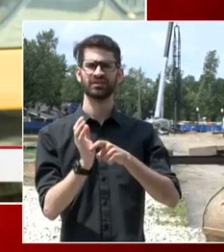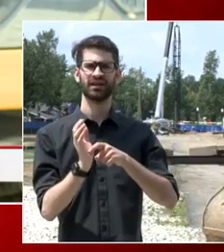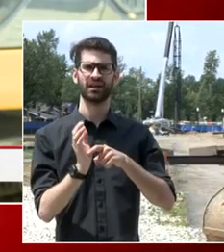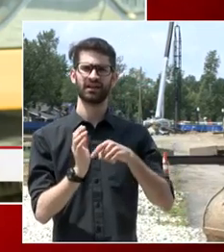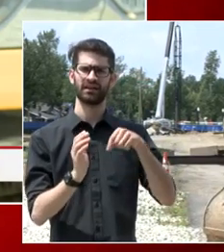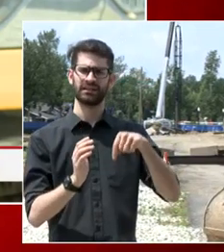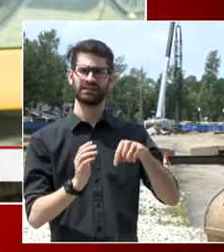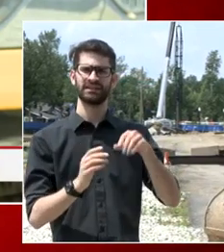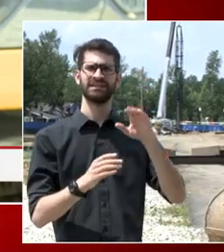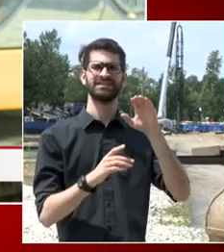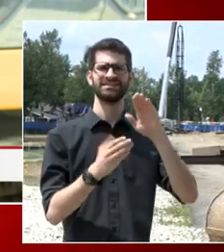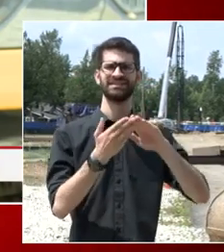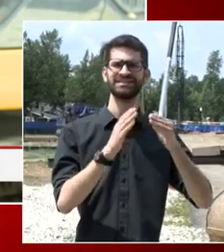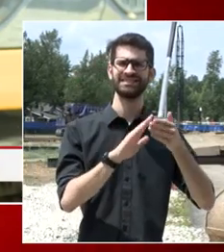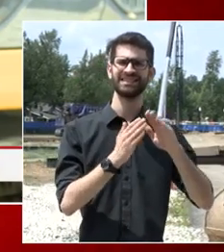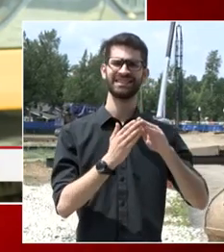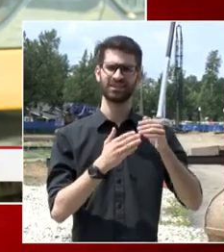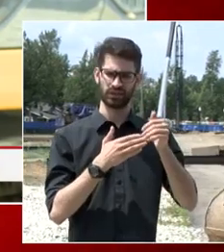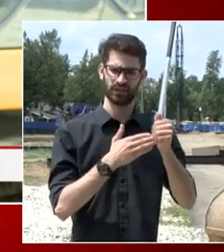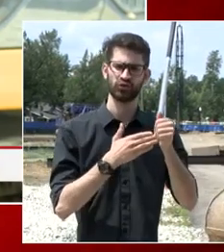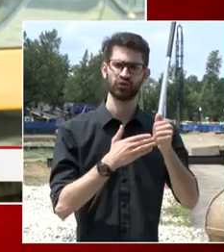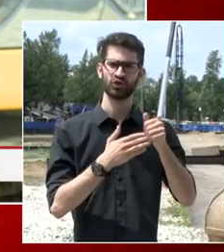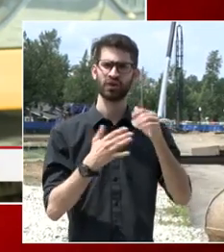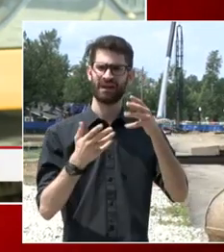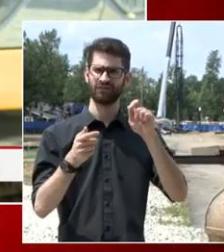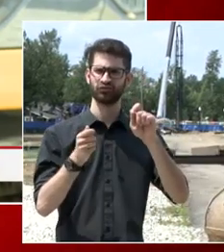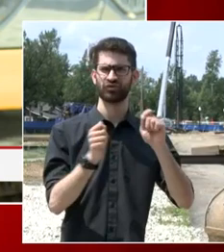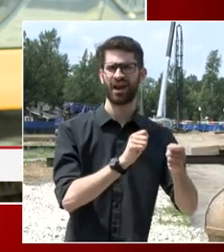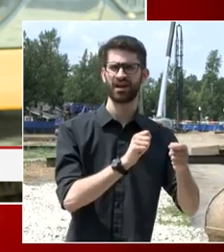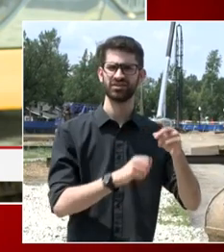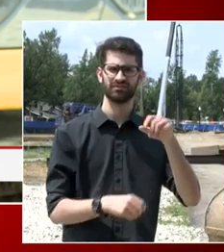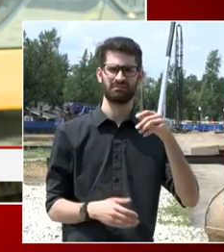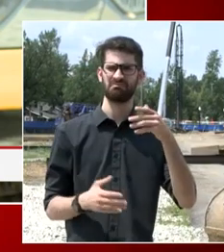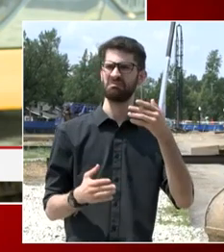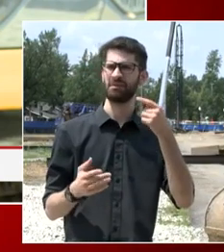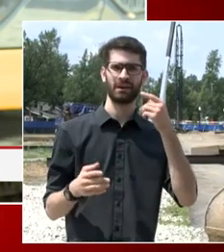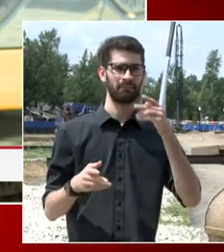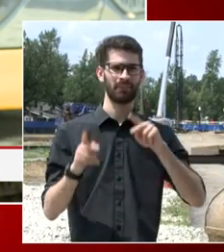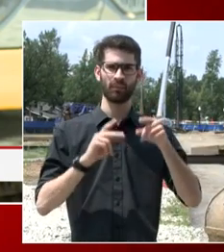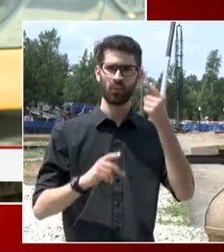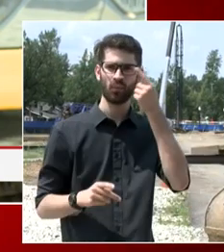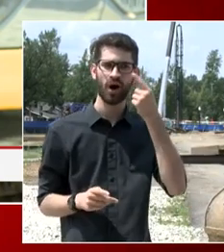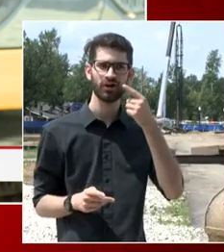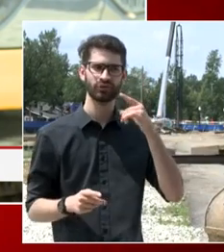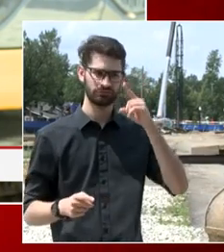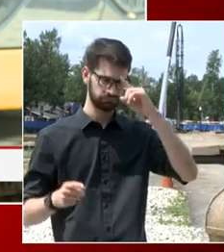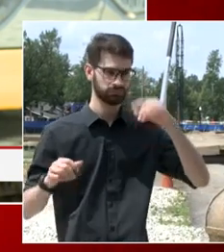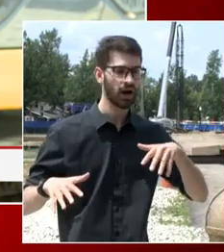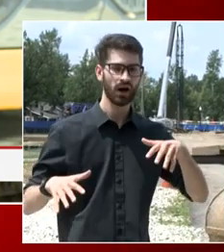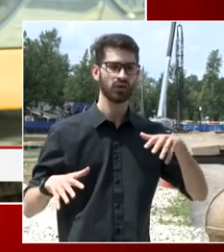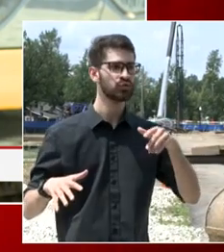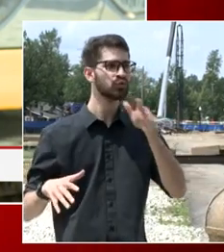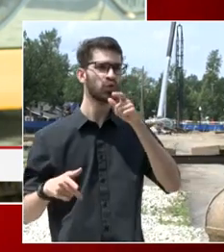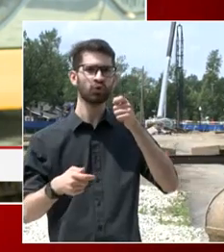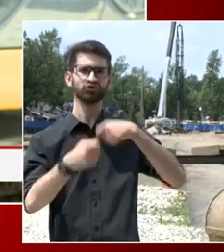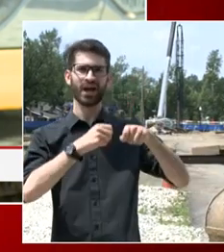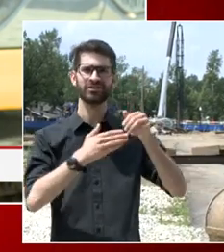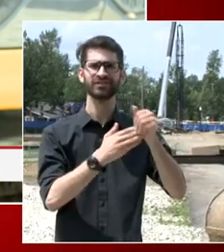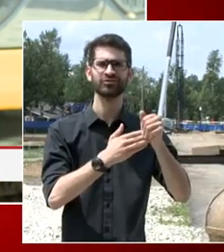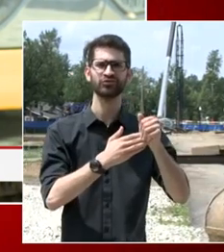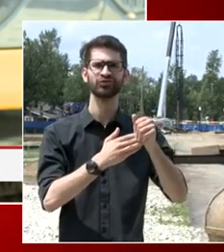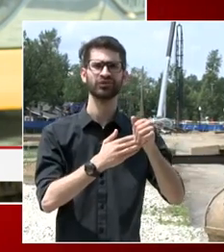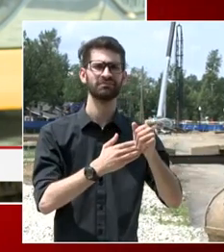city's AIDS office in leadership. Some thought it might have been a shakeup, and some might just simply be asking, will